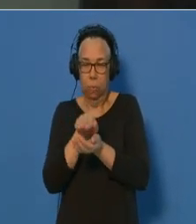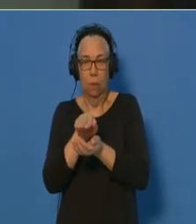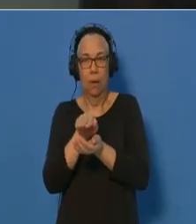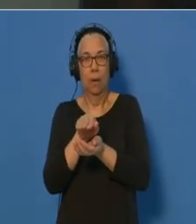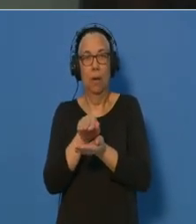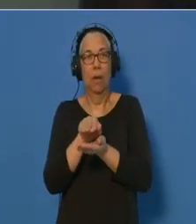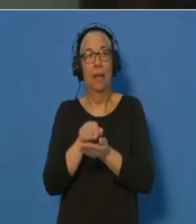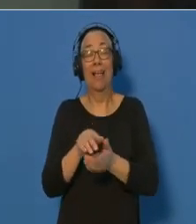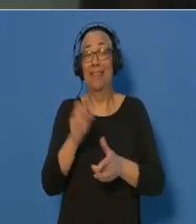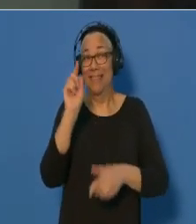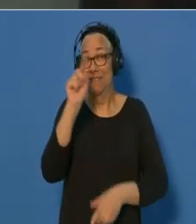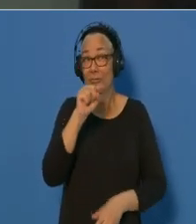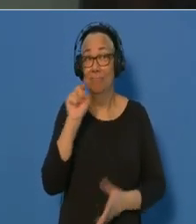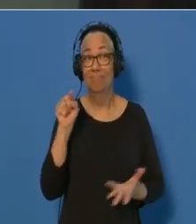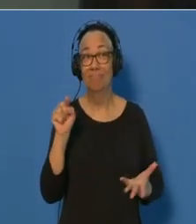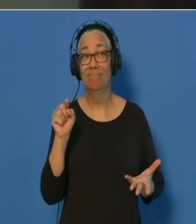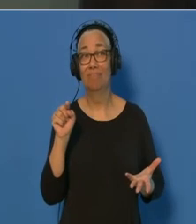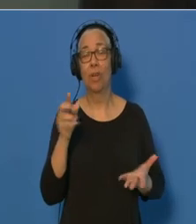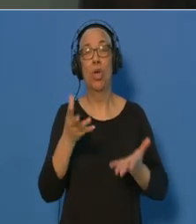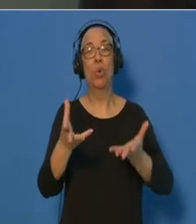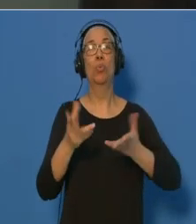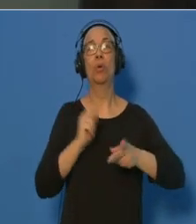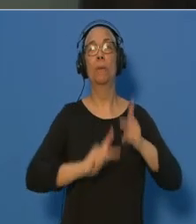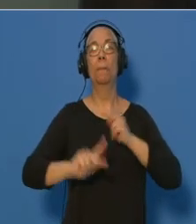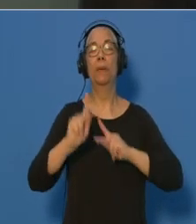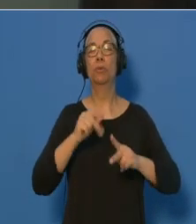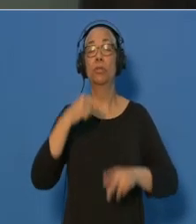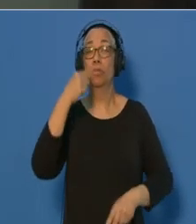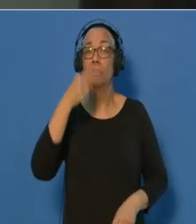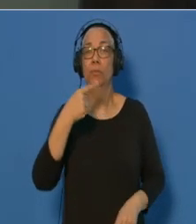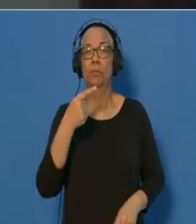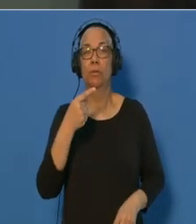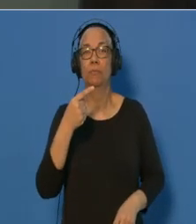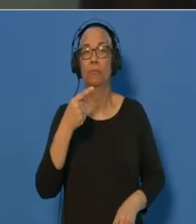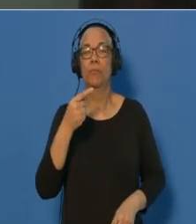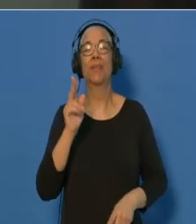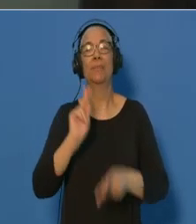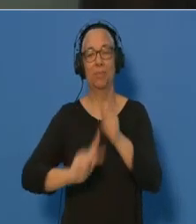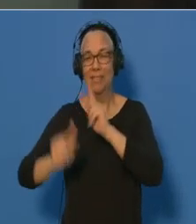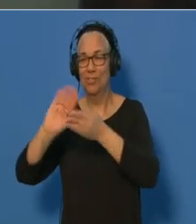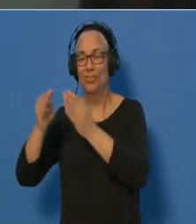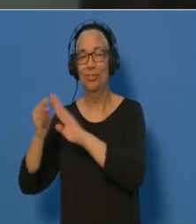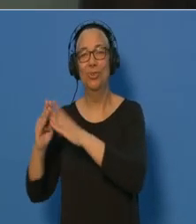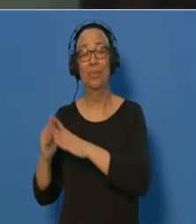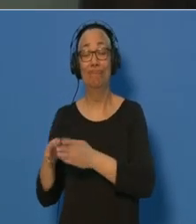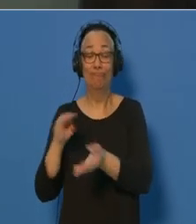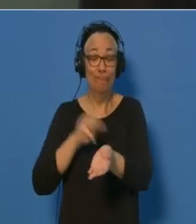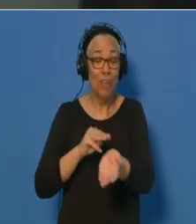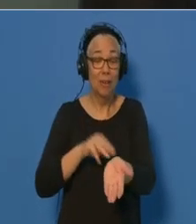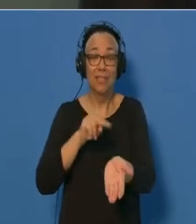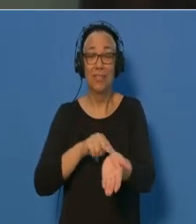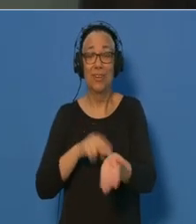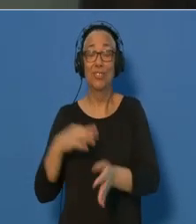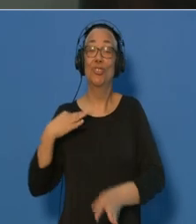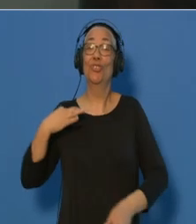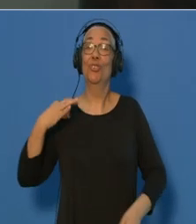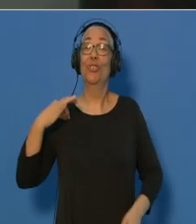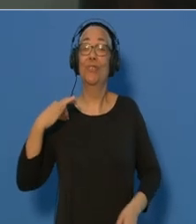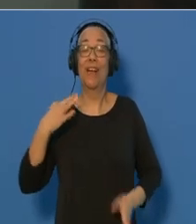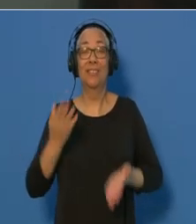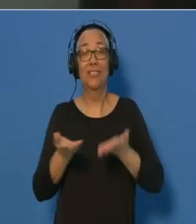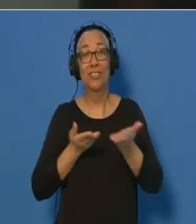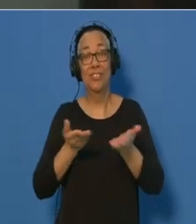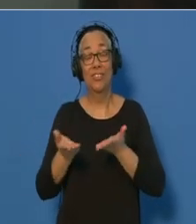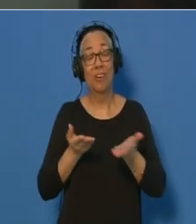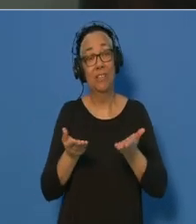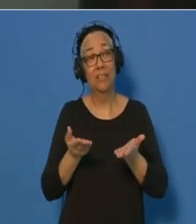Therefore, we would like persons in the community, particularly doctors and nurses, to volunteer their services if possible. If